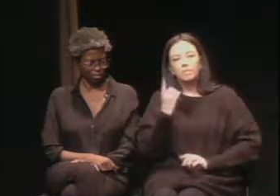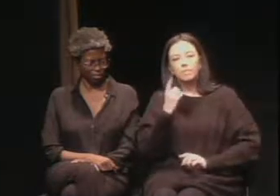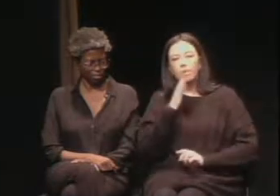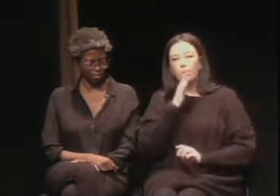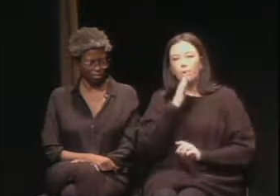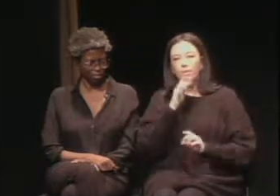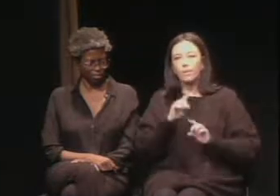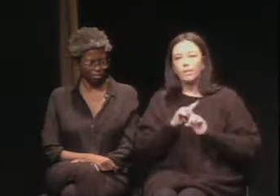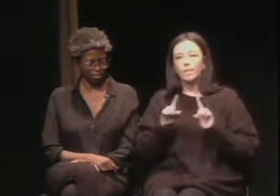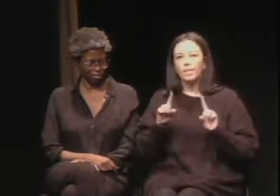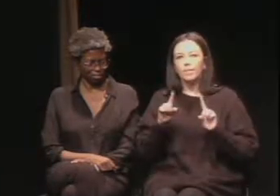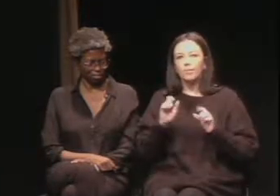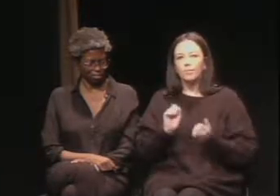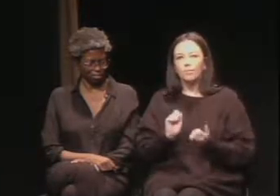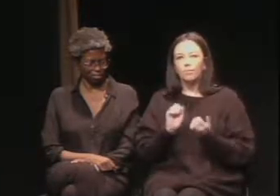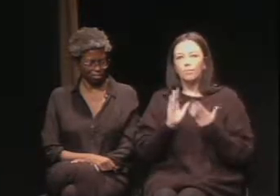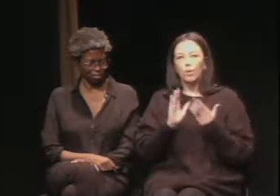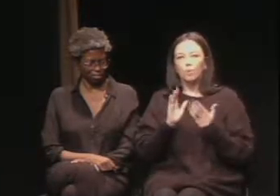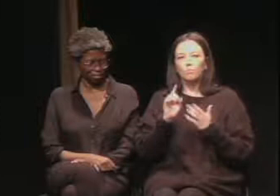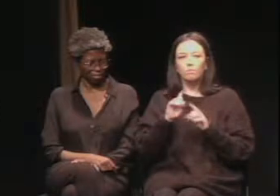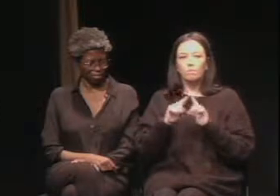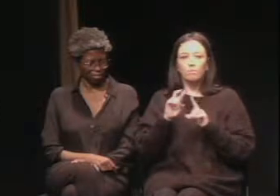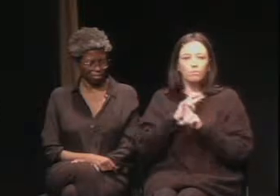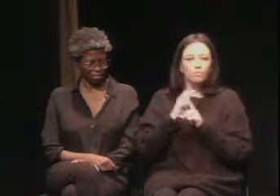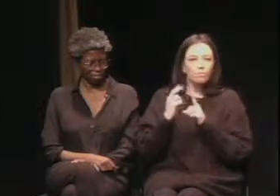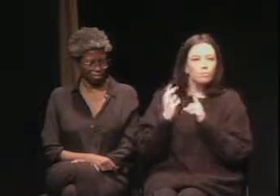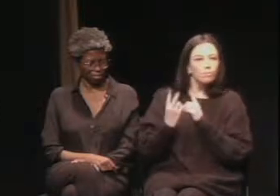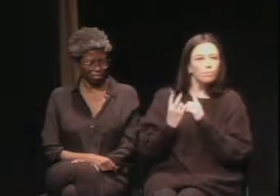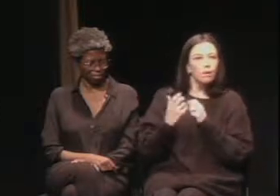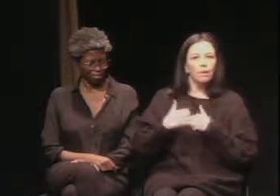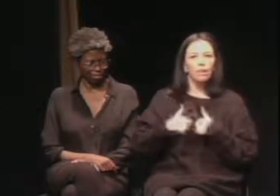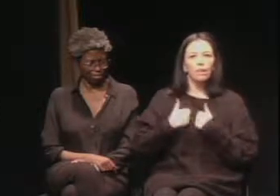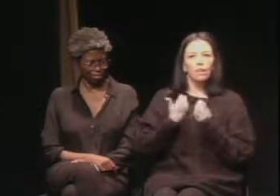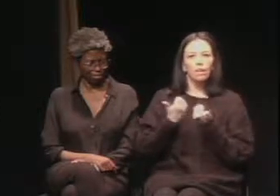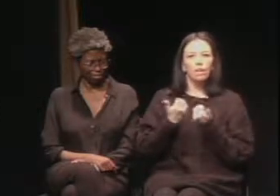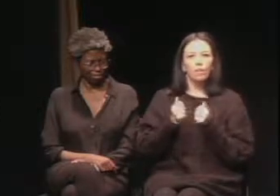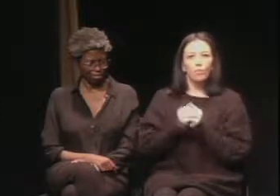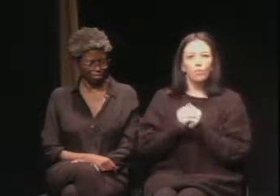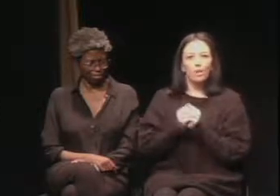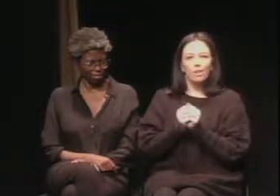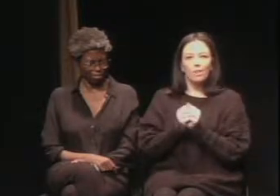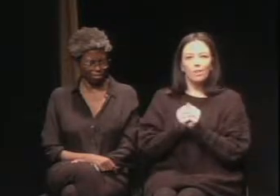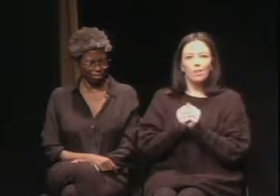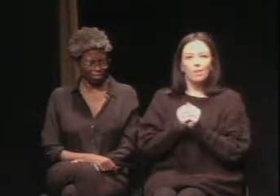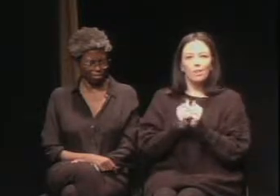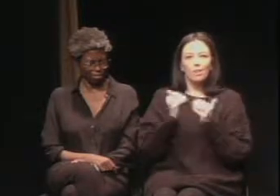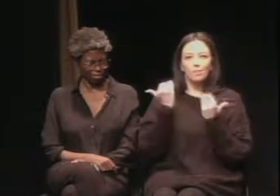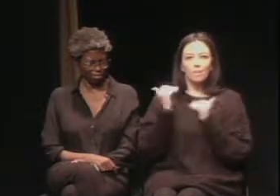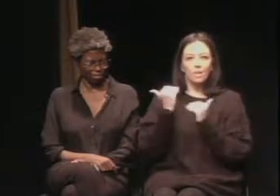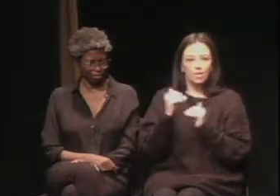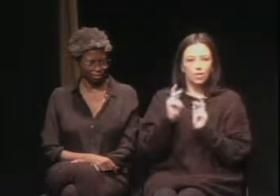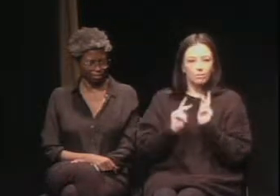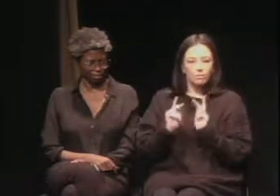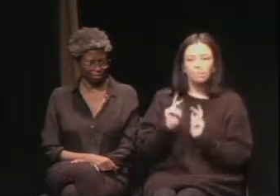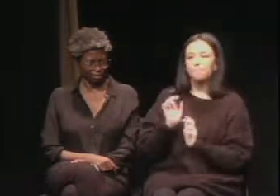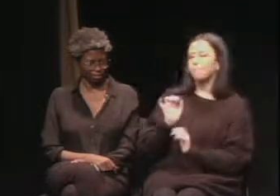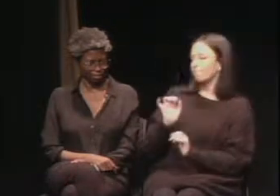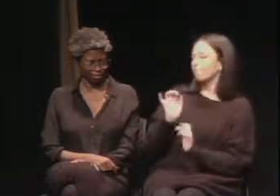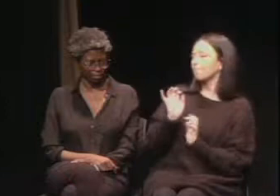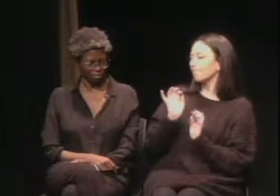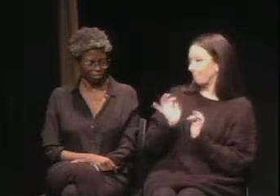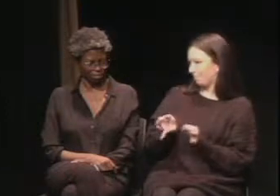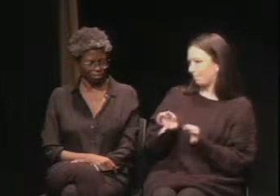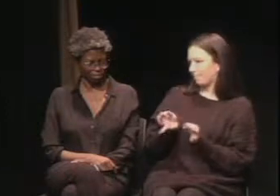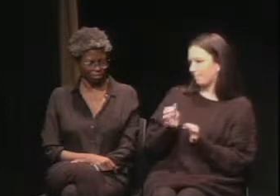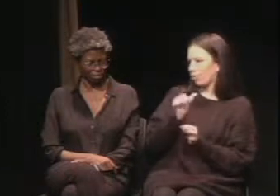in a different way. And then being able to live with understanding that you have those limitations. Absolutely. I think we